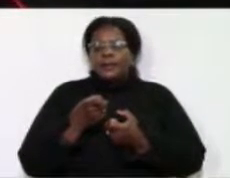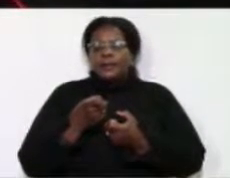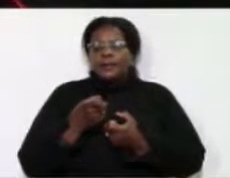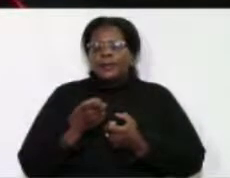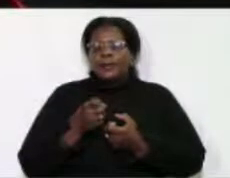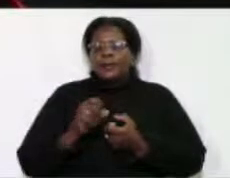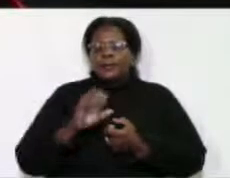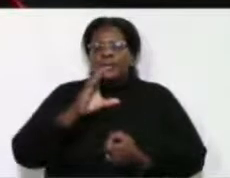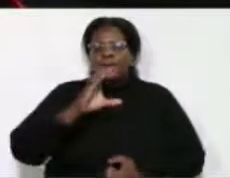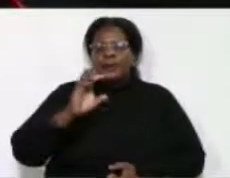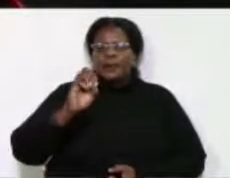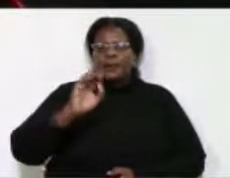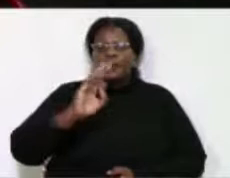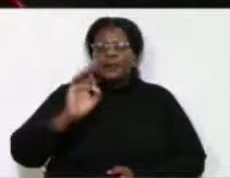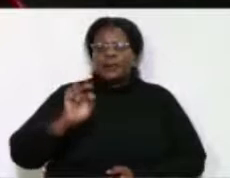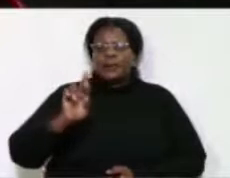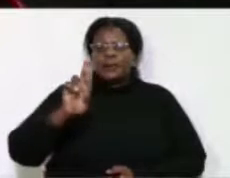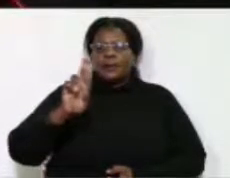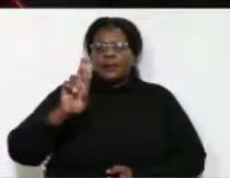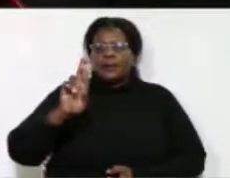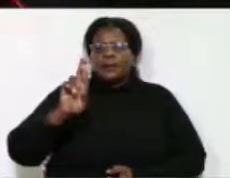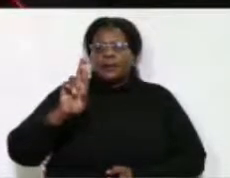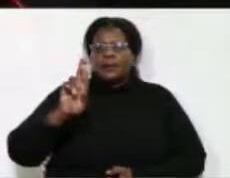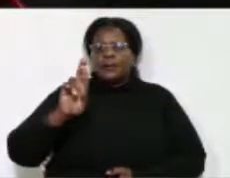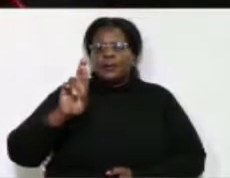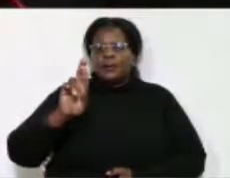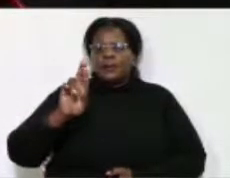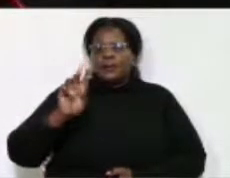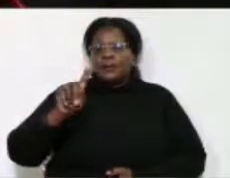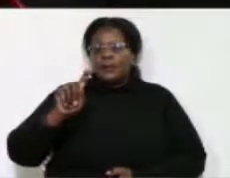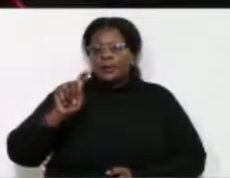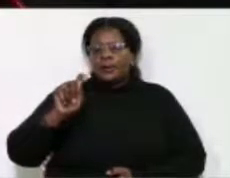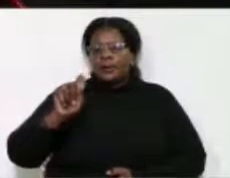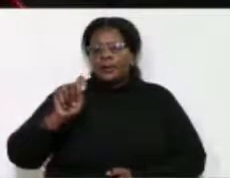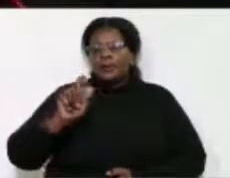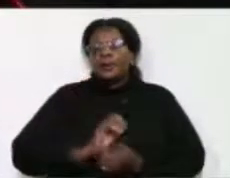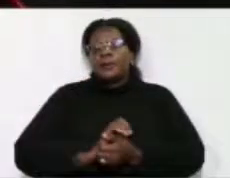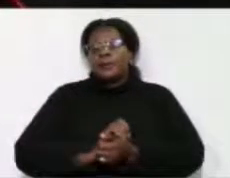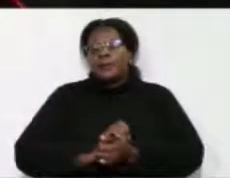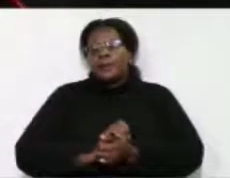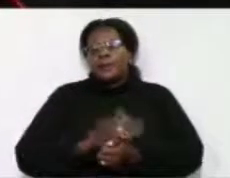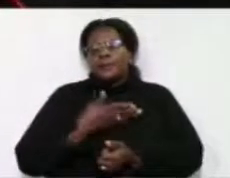Ajibola. I can't see clearly, but Comfort Ajibola.